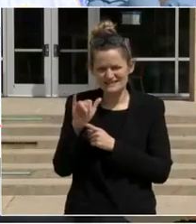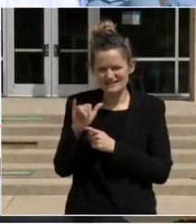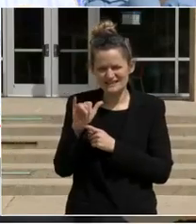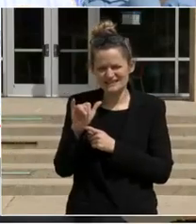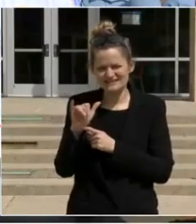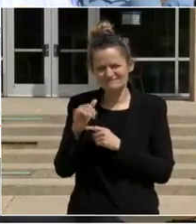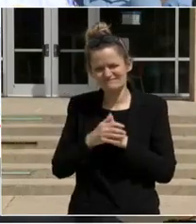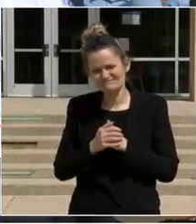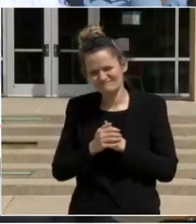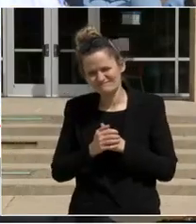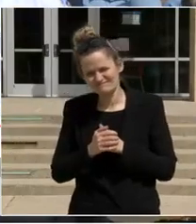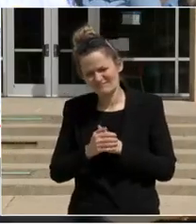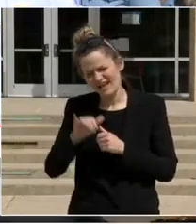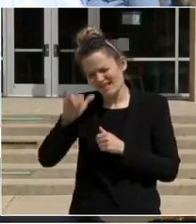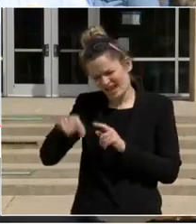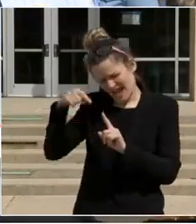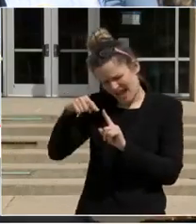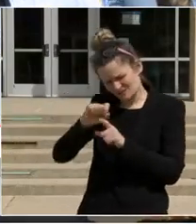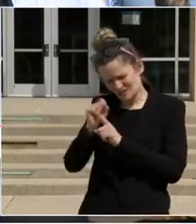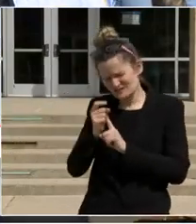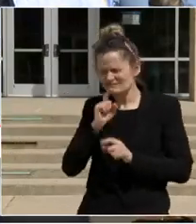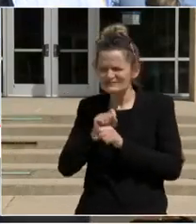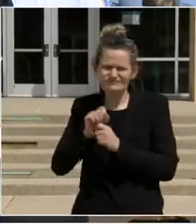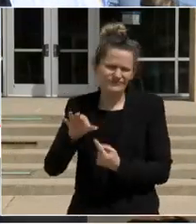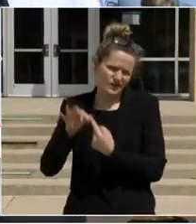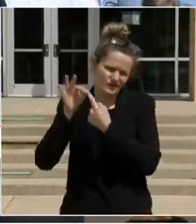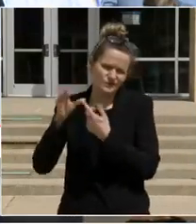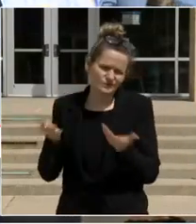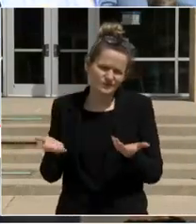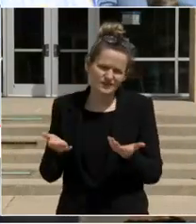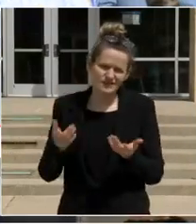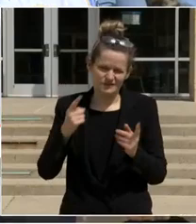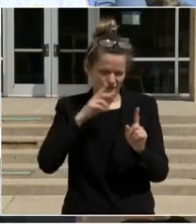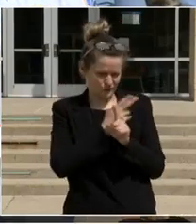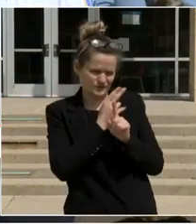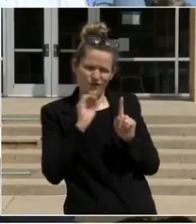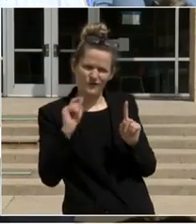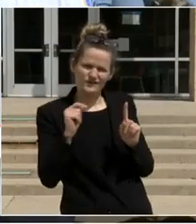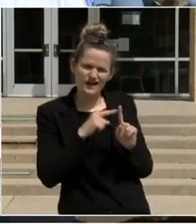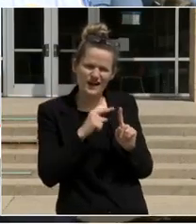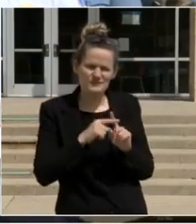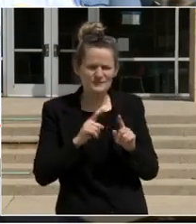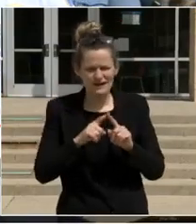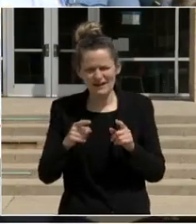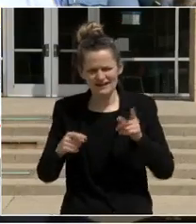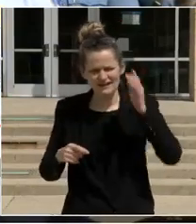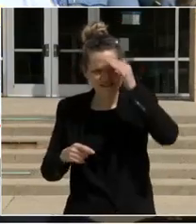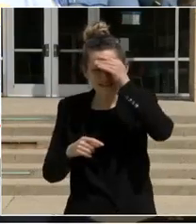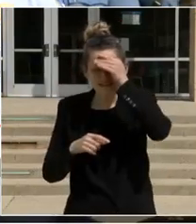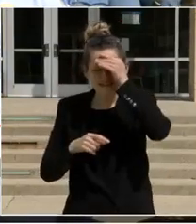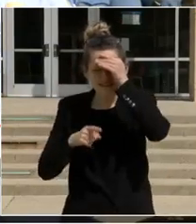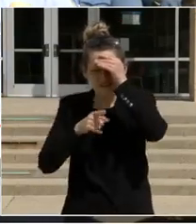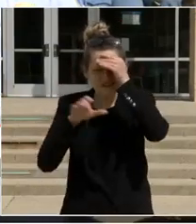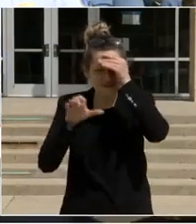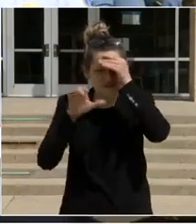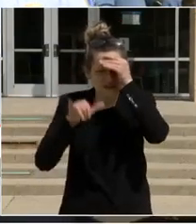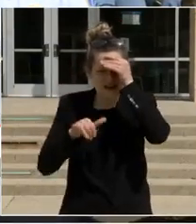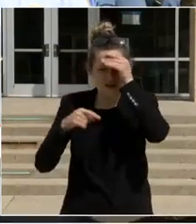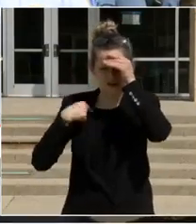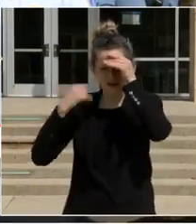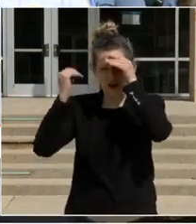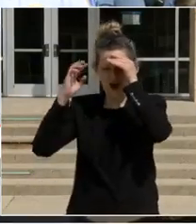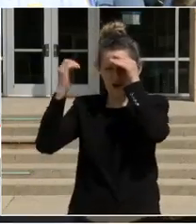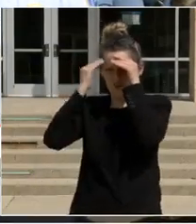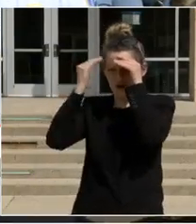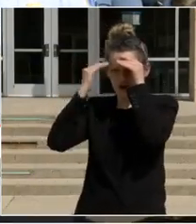the police chief to use whatever overtime he needed. And he said, Mayor, I'm going to do that, but I want you to be aware of this.